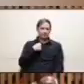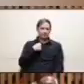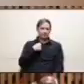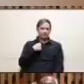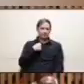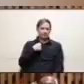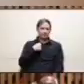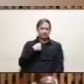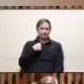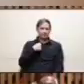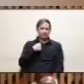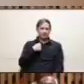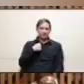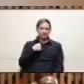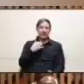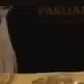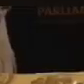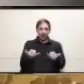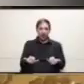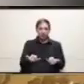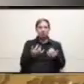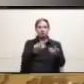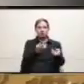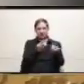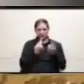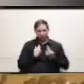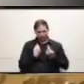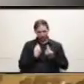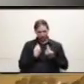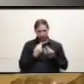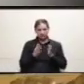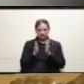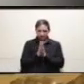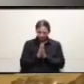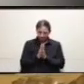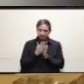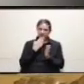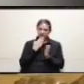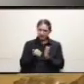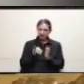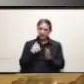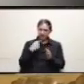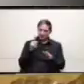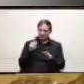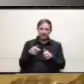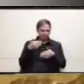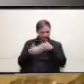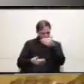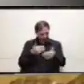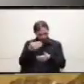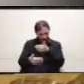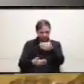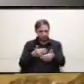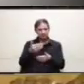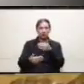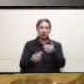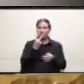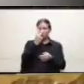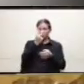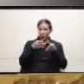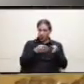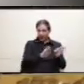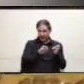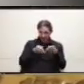Can we get the responses at this point? And I'd like to plead with the members that we must move forward. There are two ways of dealing with the